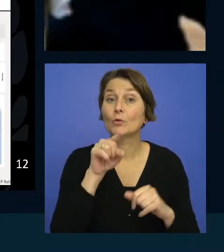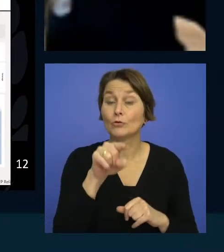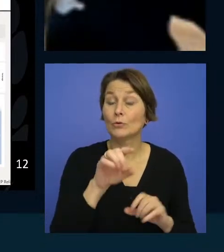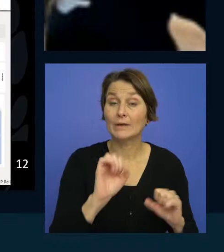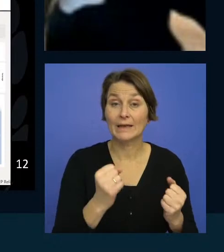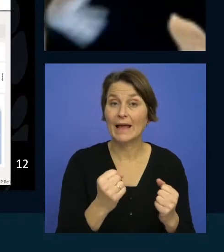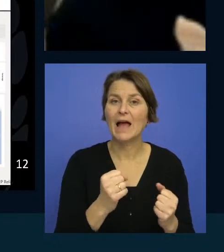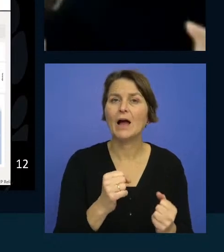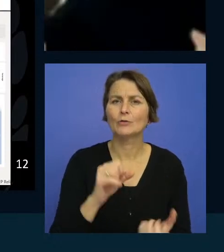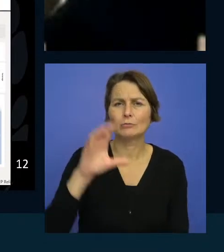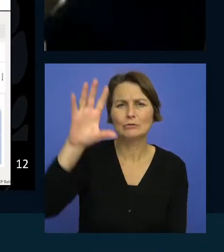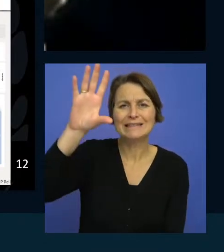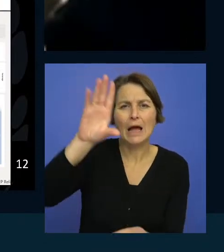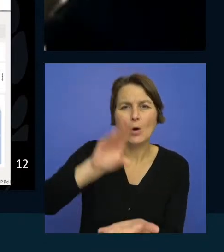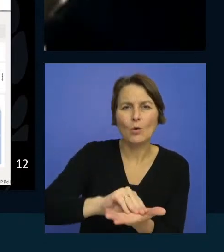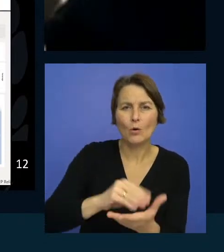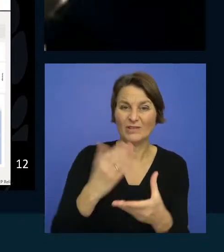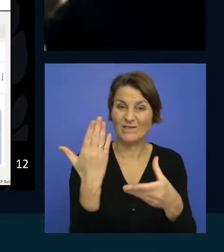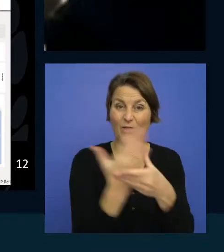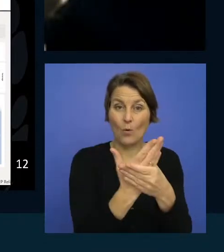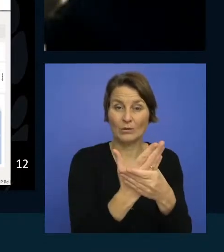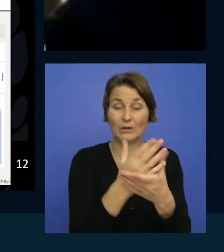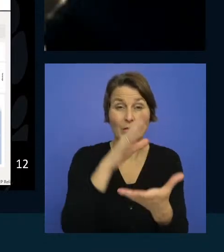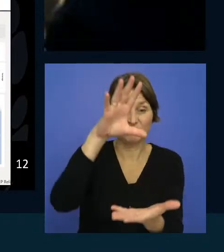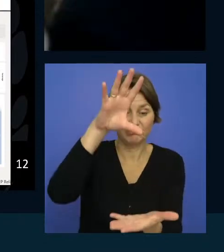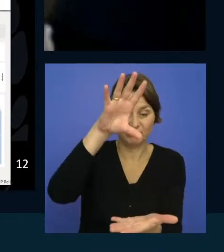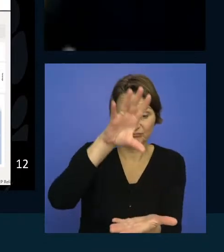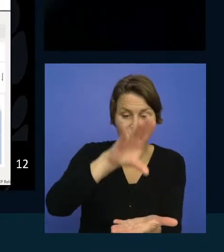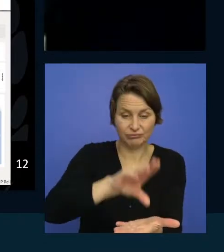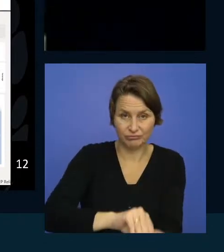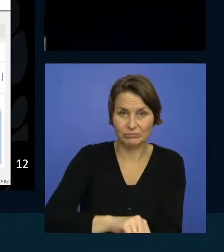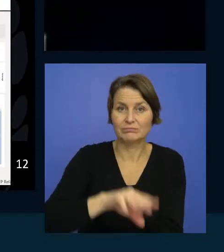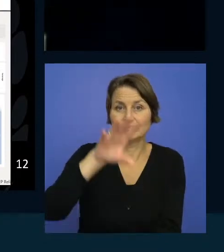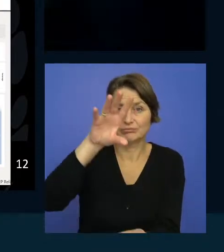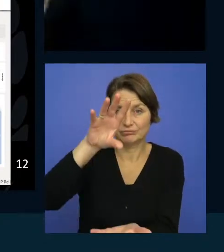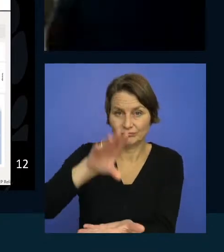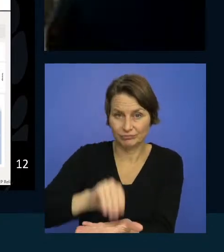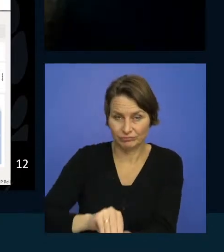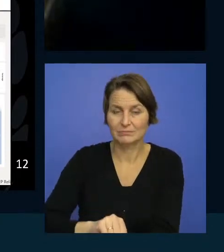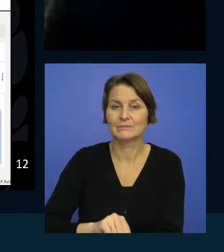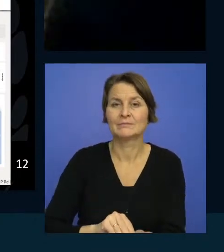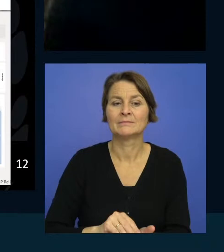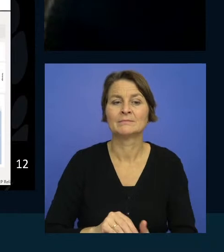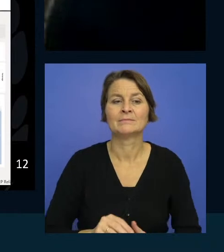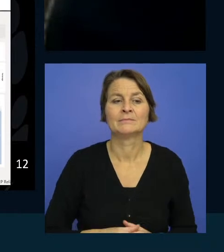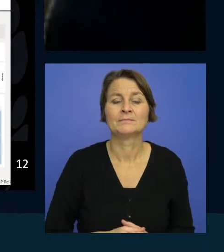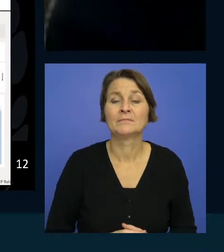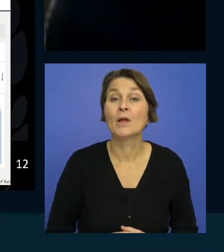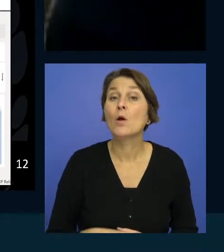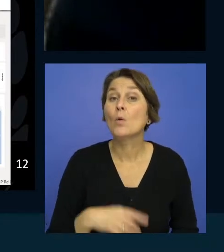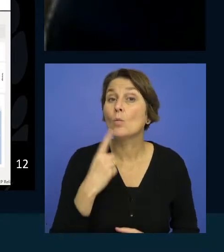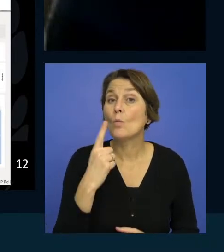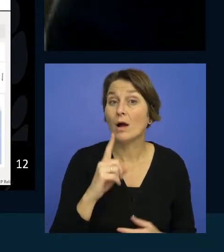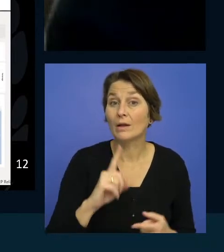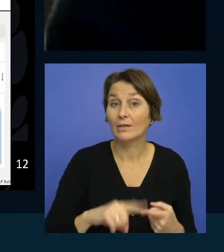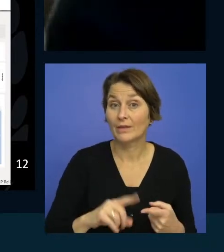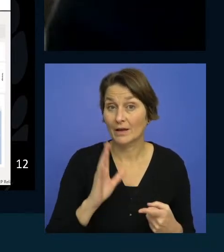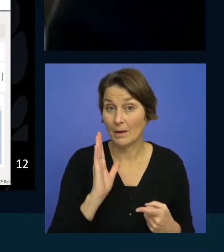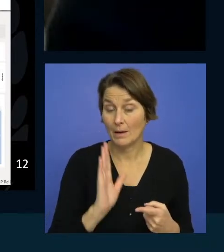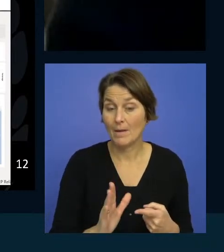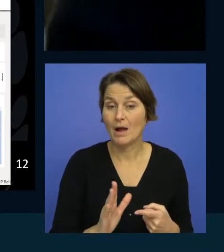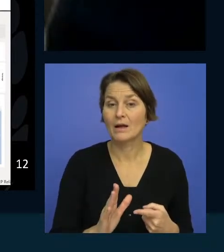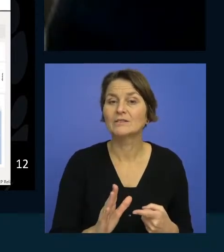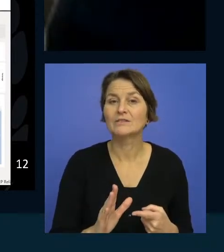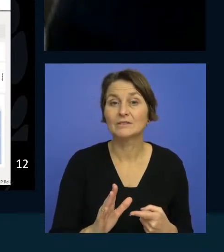which has all of the assets you need basically to spin this up. And one of the things you need to do is to